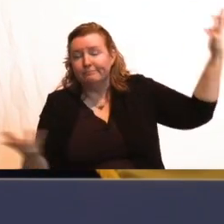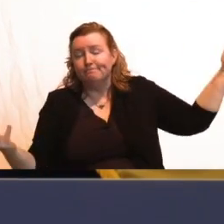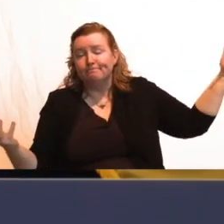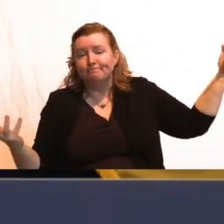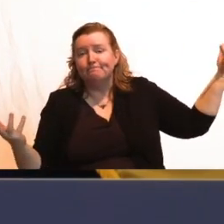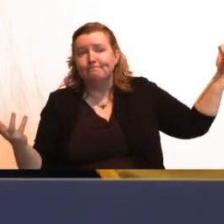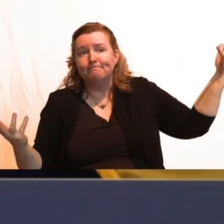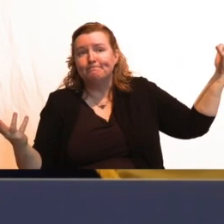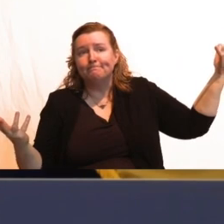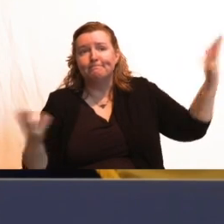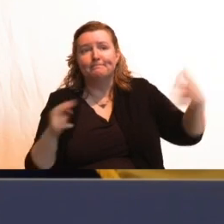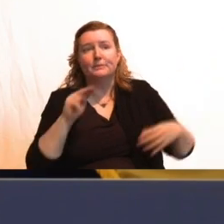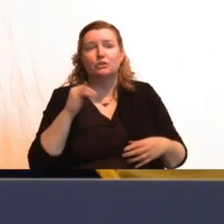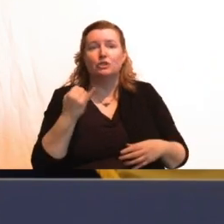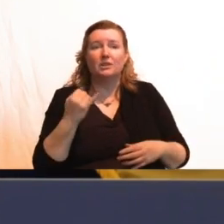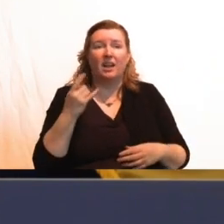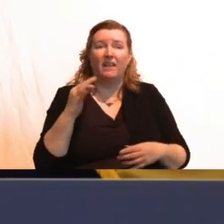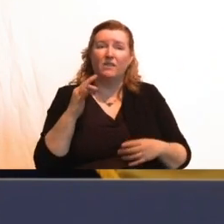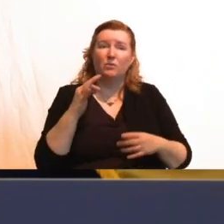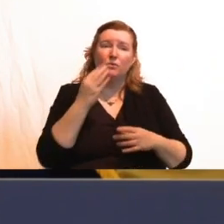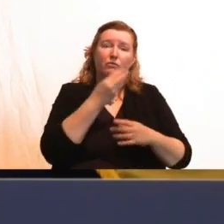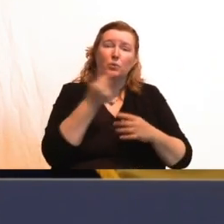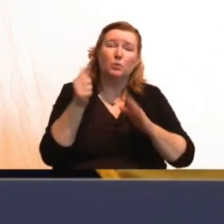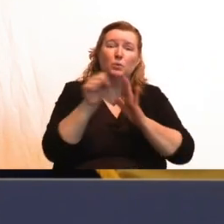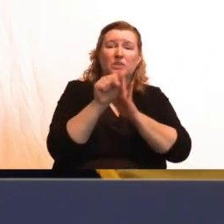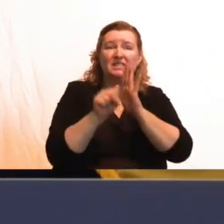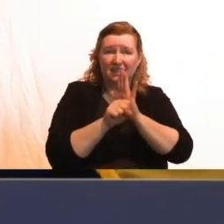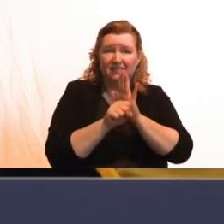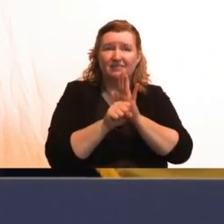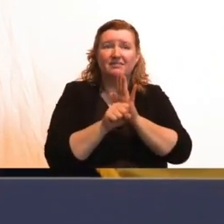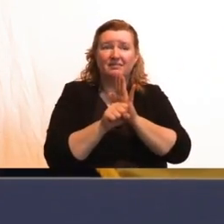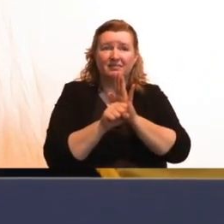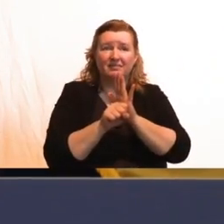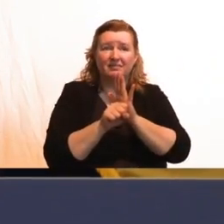as updated and refreshed as possible. Thank you. Brent.